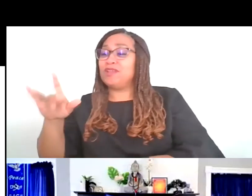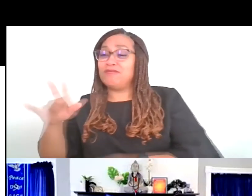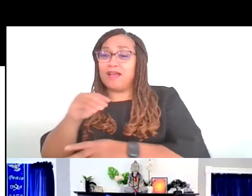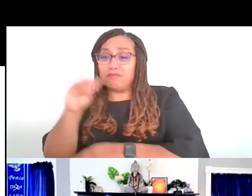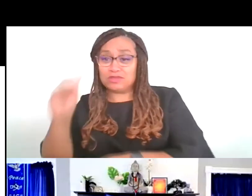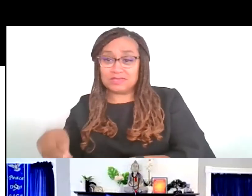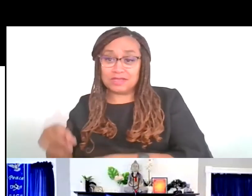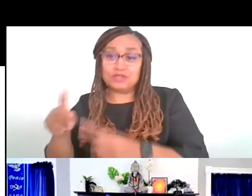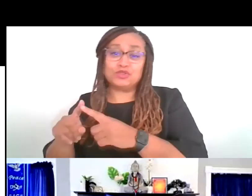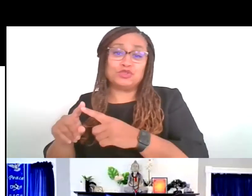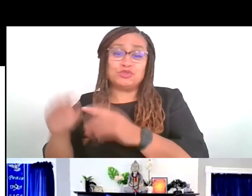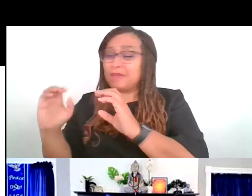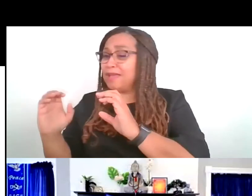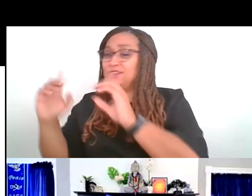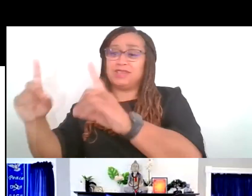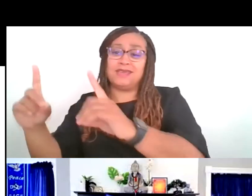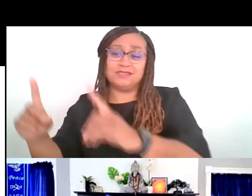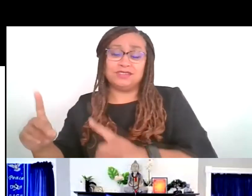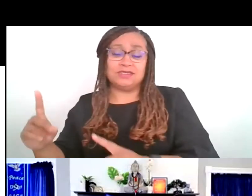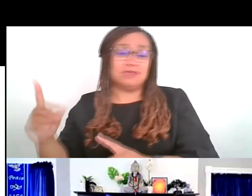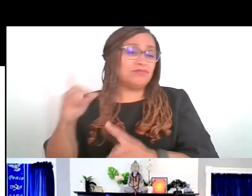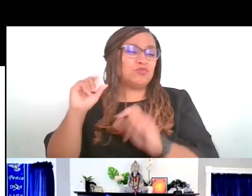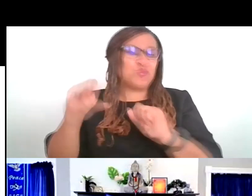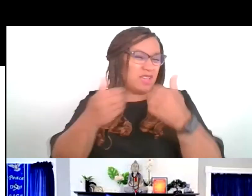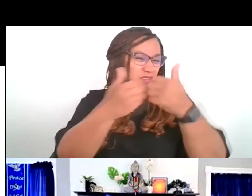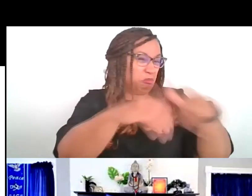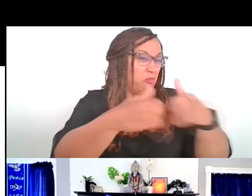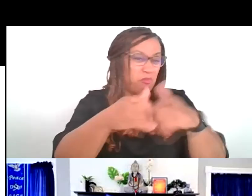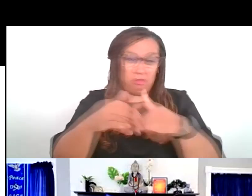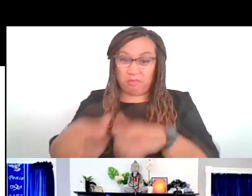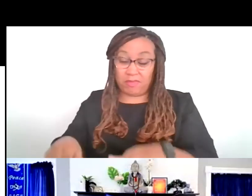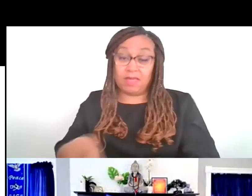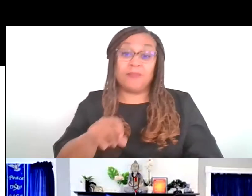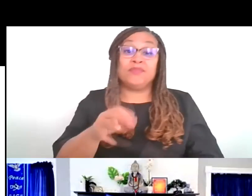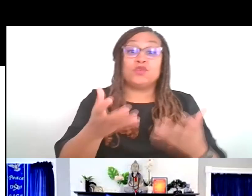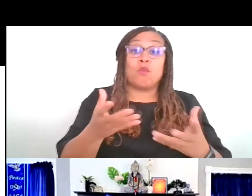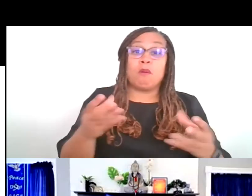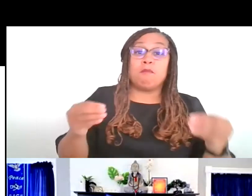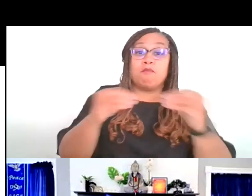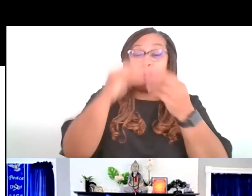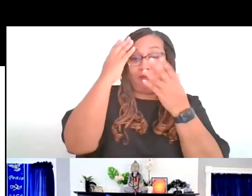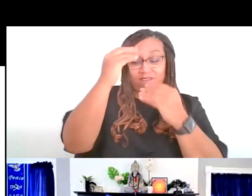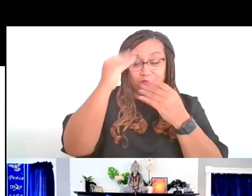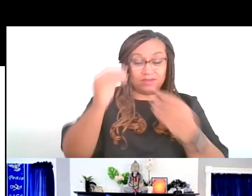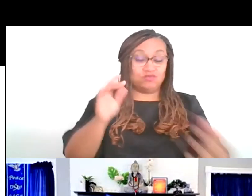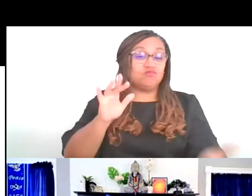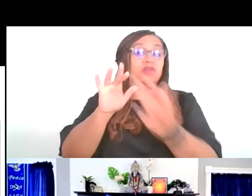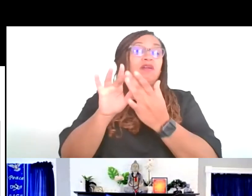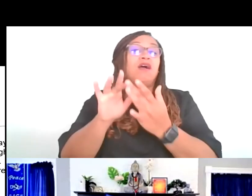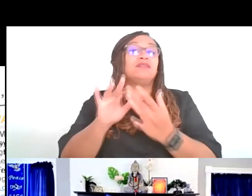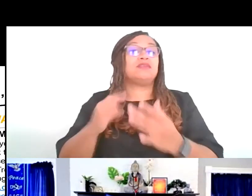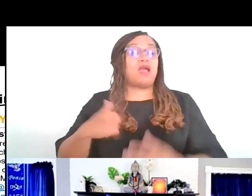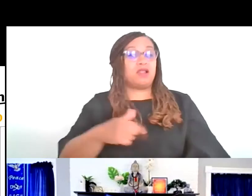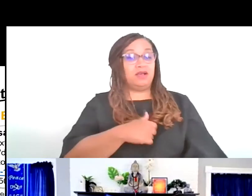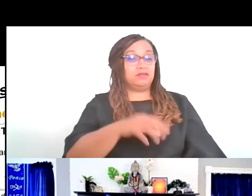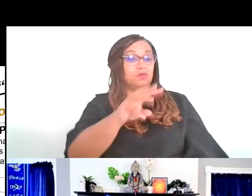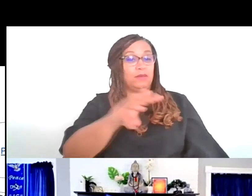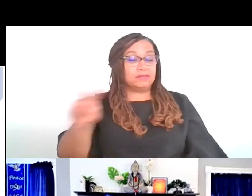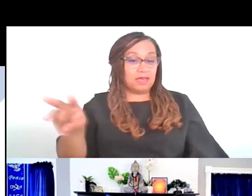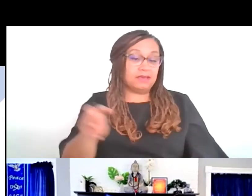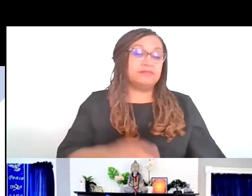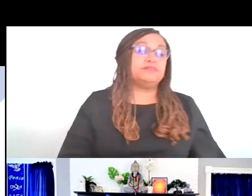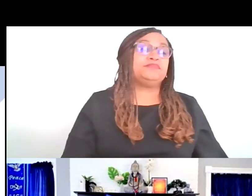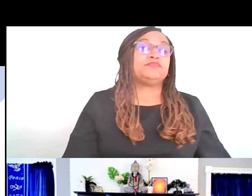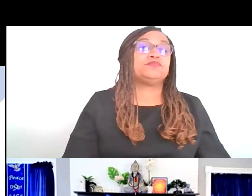25 to education. Like, you can divide it up. So if you ever want more information, feel free to reach out or go to the website. Now, the